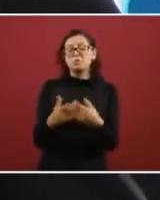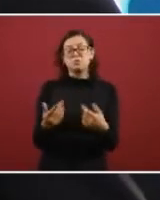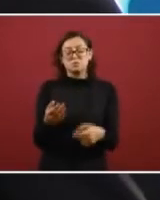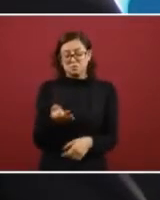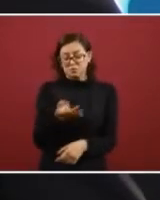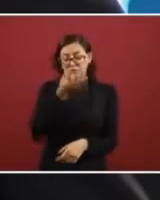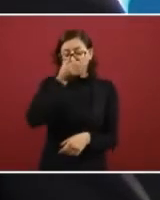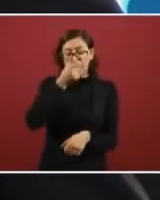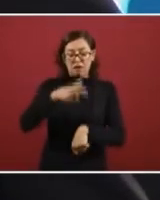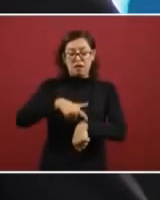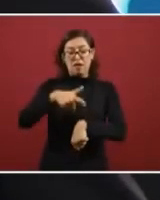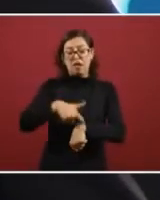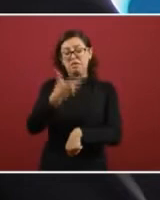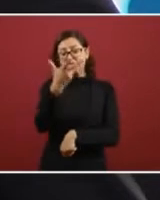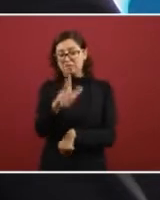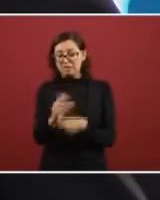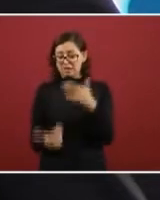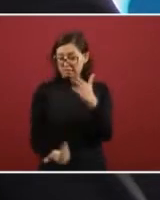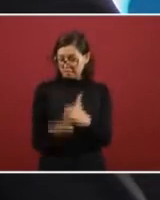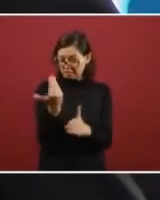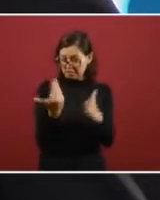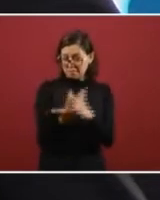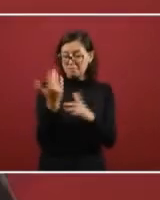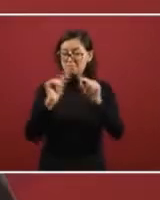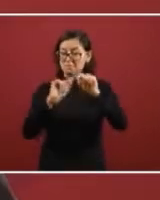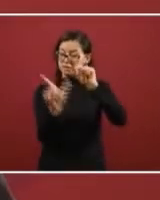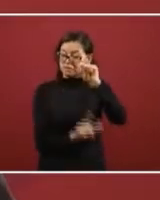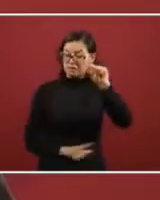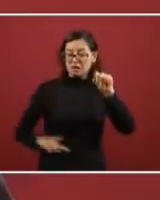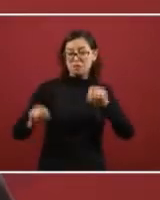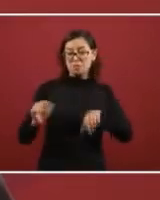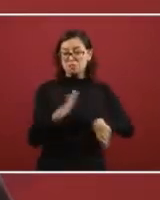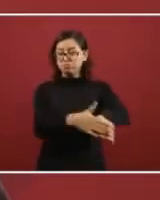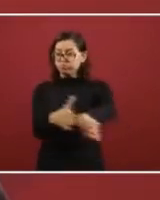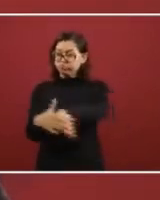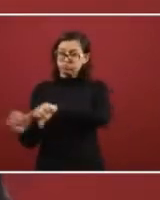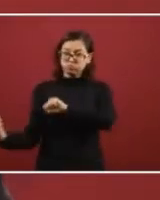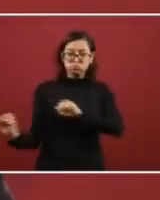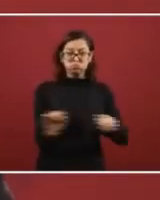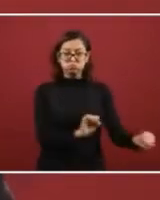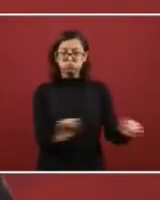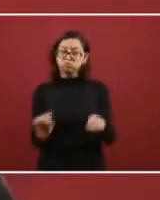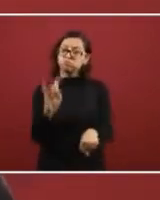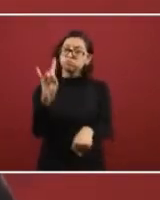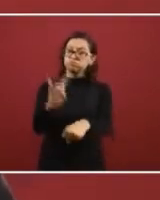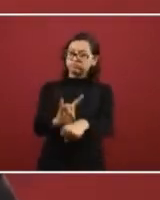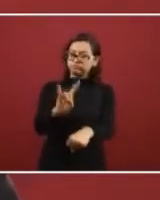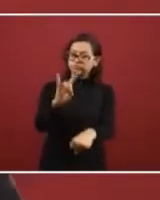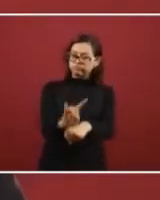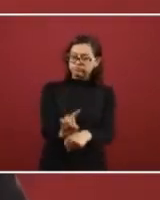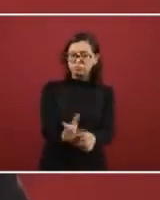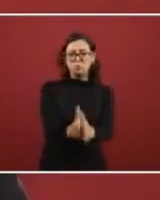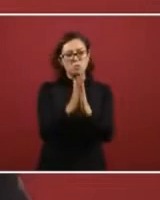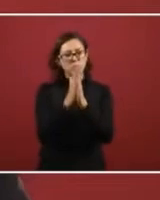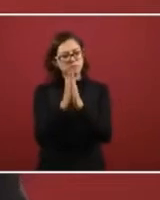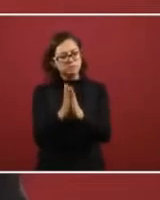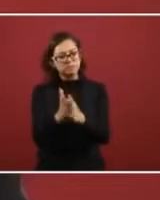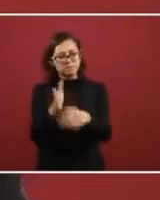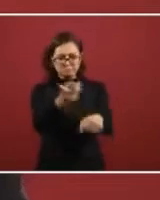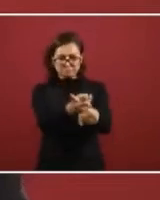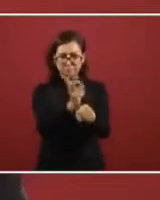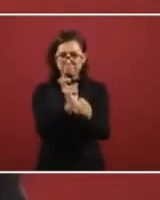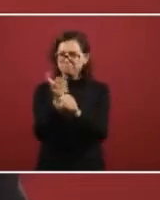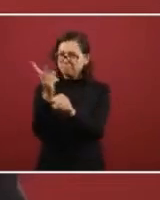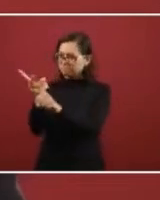that we're going to have a simulation in order today at 10 a.m. We're going to be having a simulation of what you would